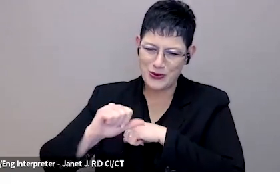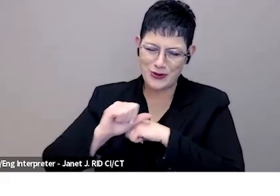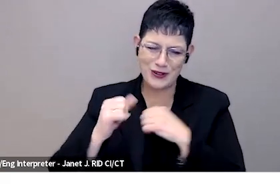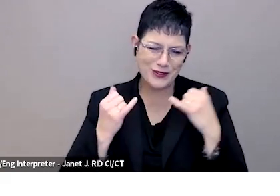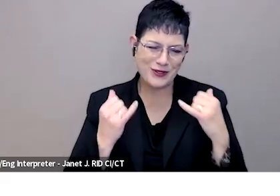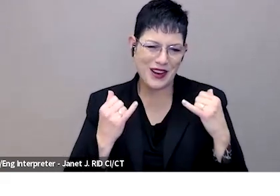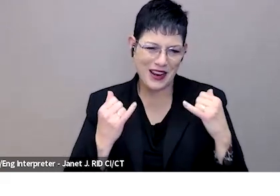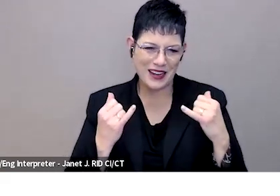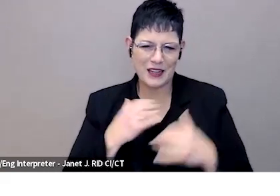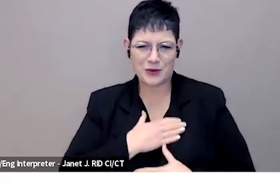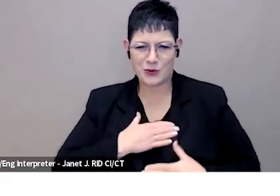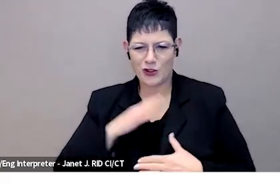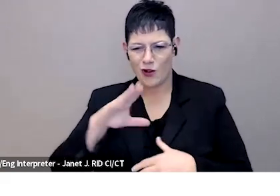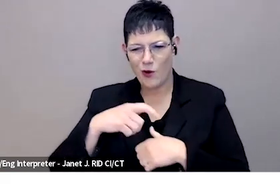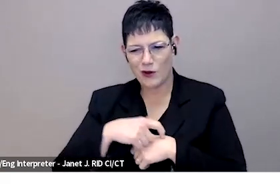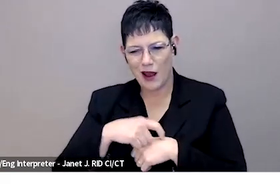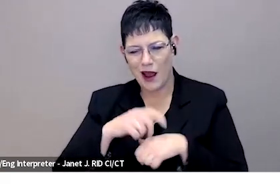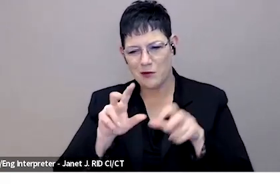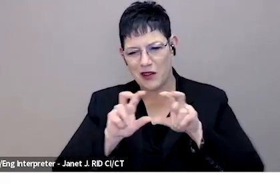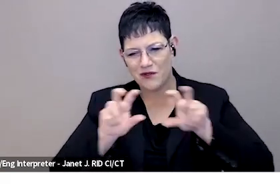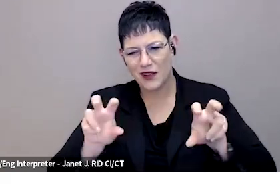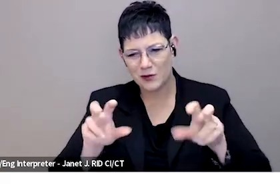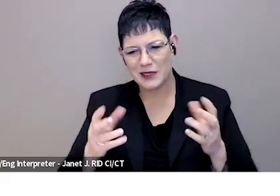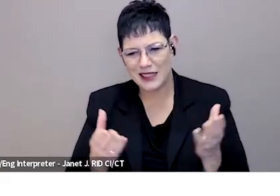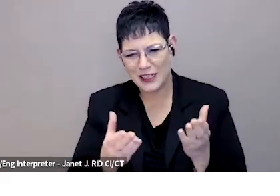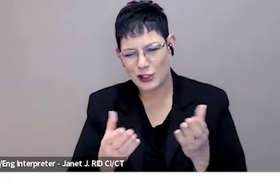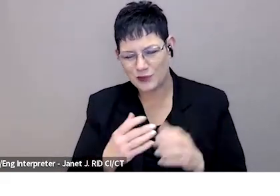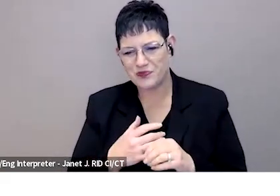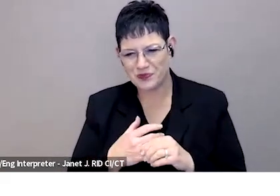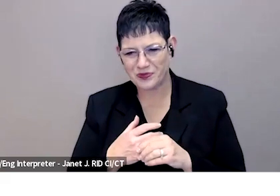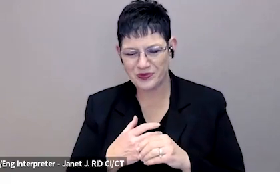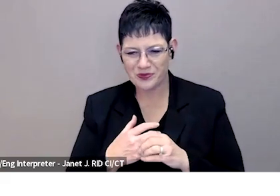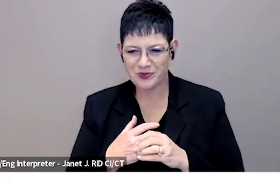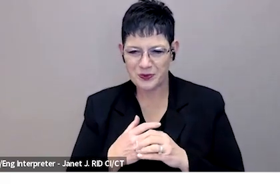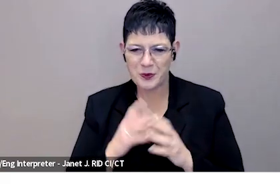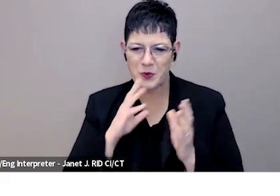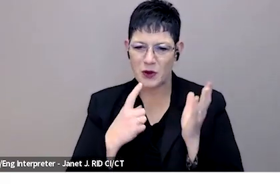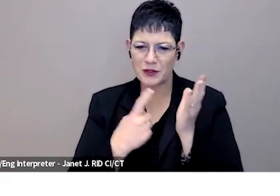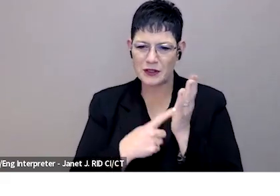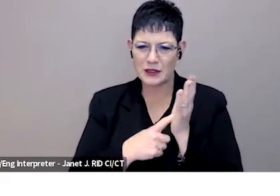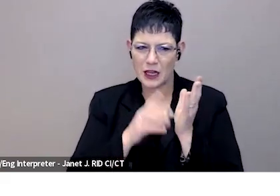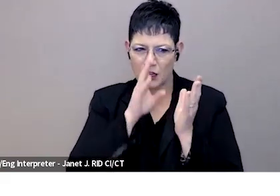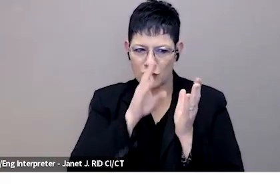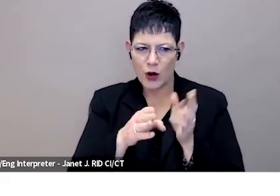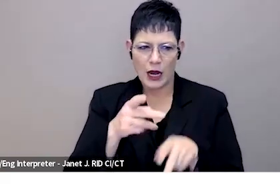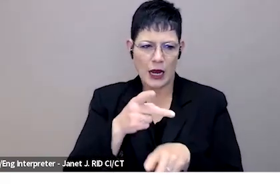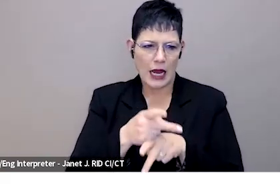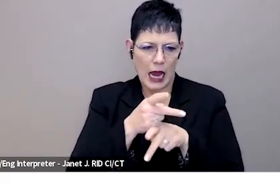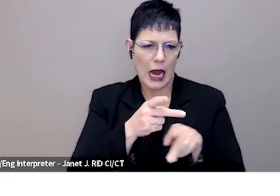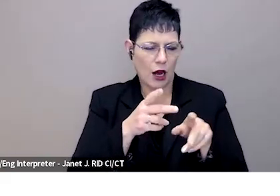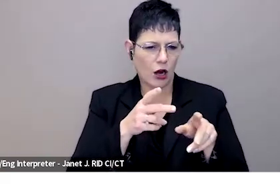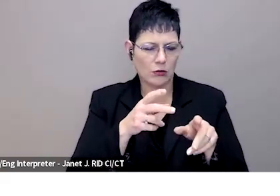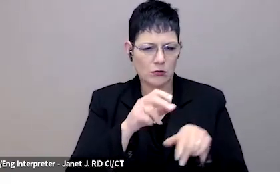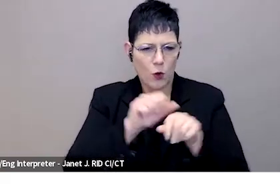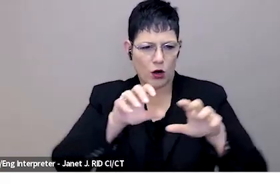and appreciate the time that you're investing in this. So we're going to be talking about the direct care workforce,